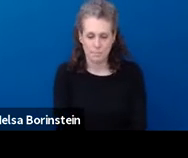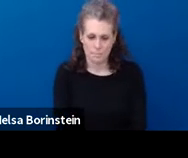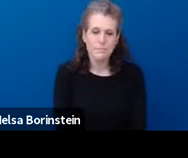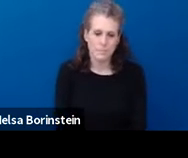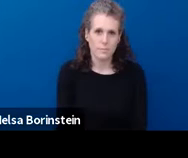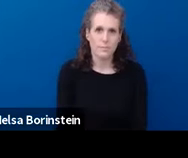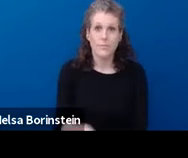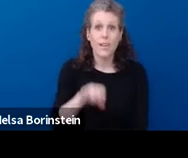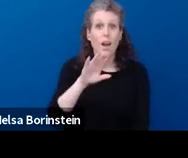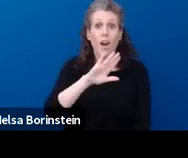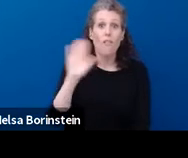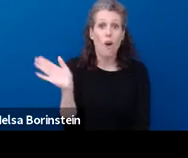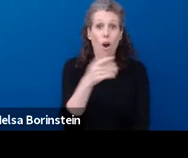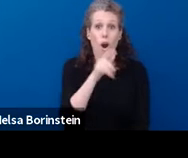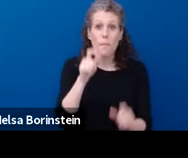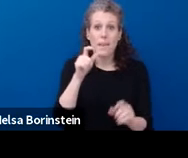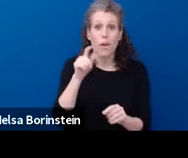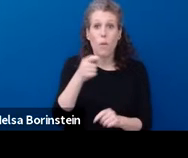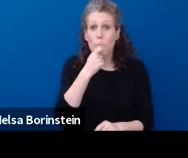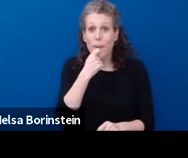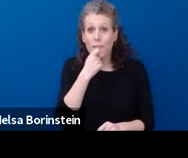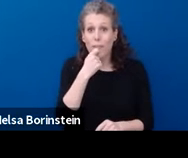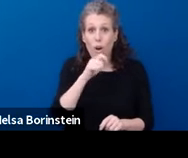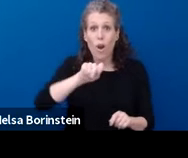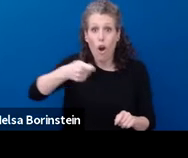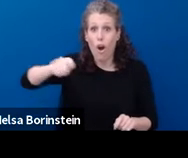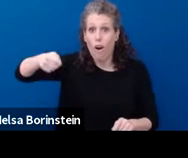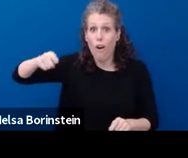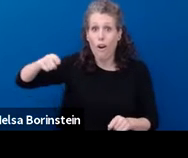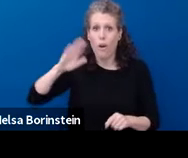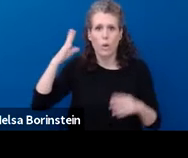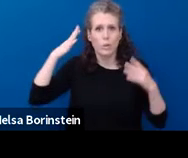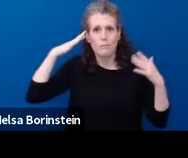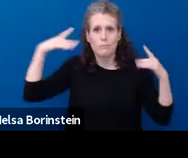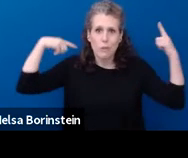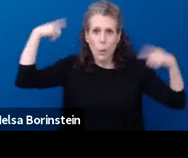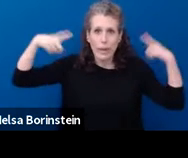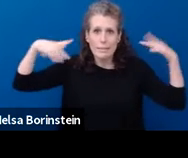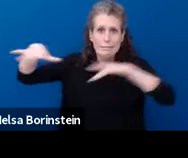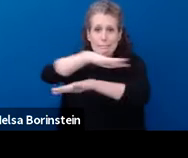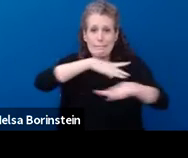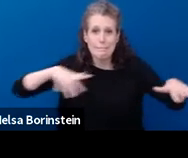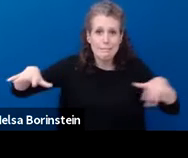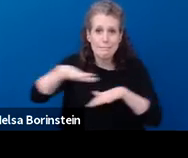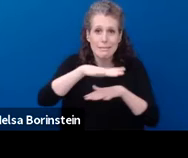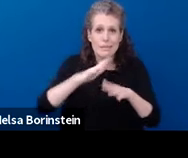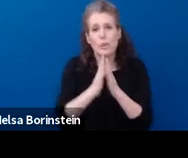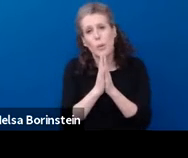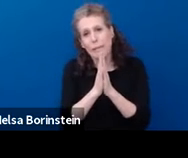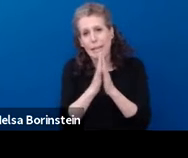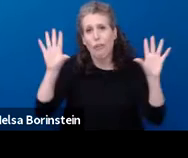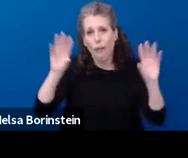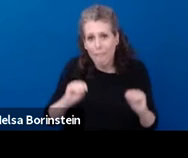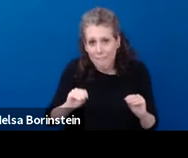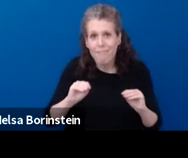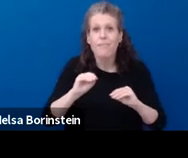background noise if everyone has their microphones on all the time. So it's not to silence you, but to make it a little bit easier to have a meeting when we are so